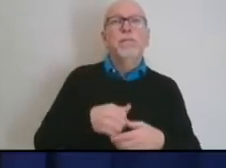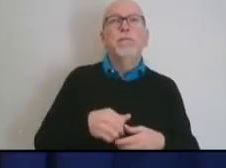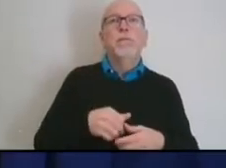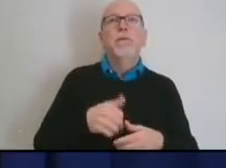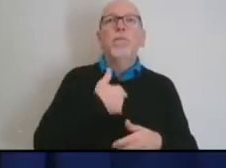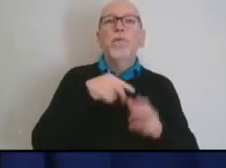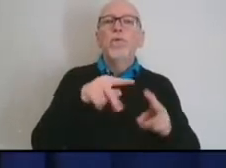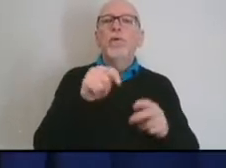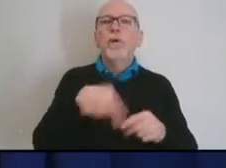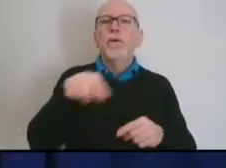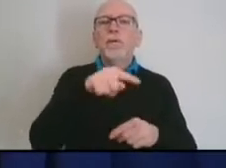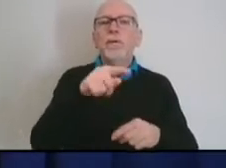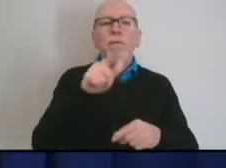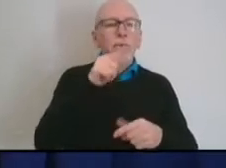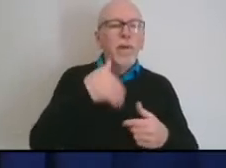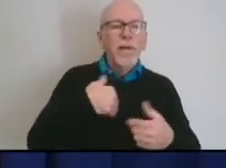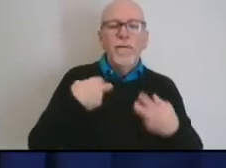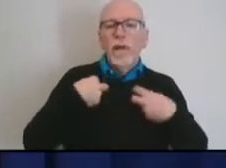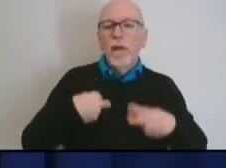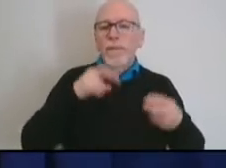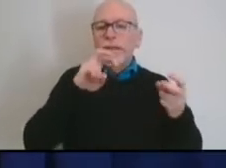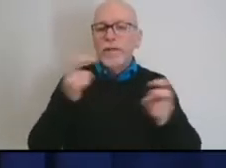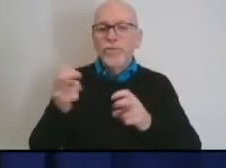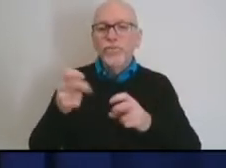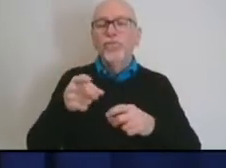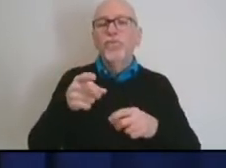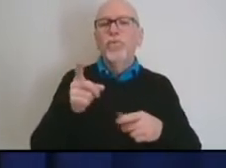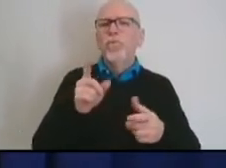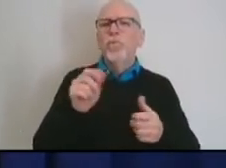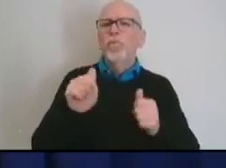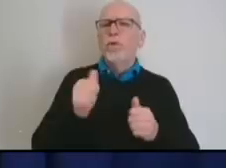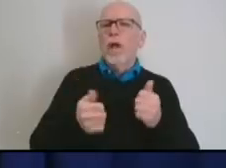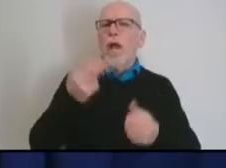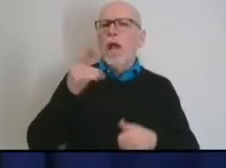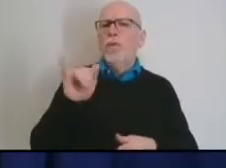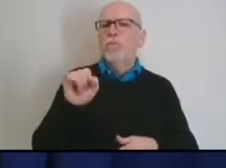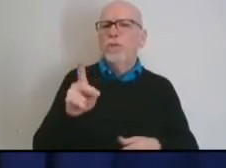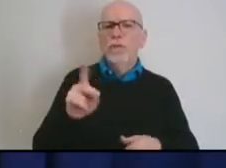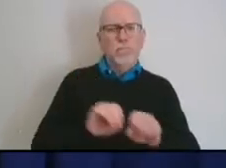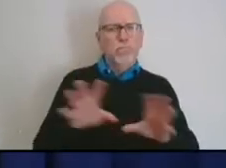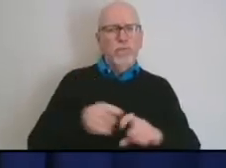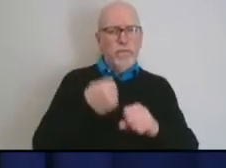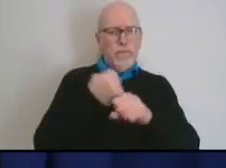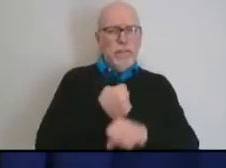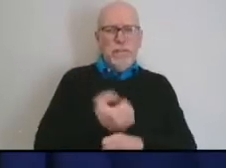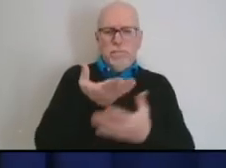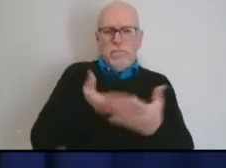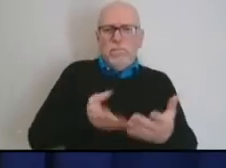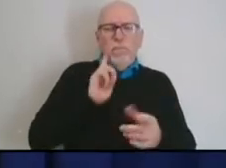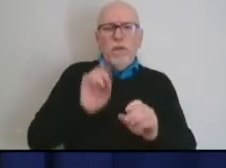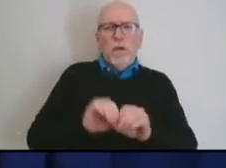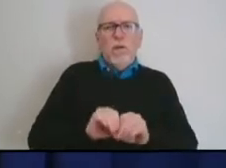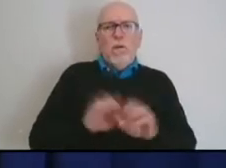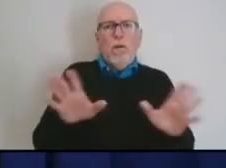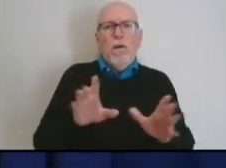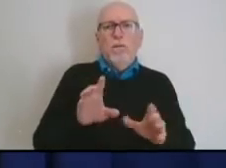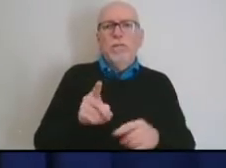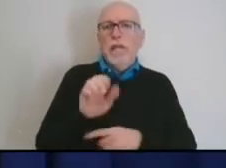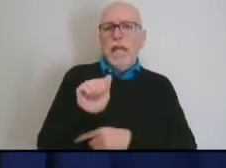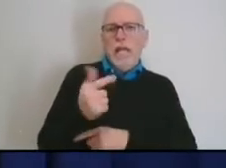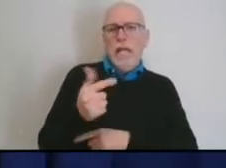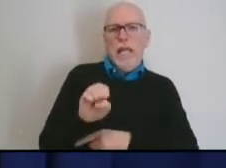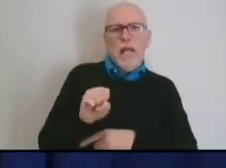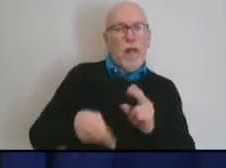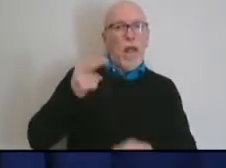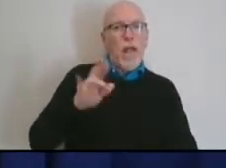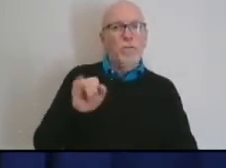individual comorbidities, what are the highest risks. It was clear from the data, from the evidence, from the research, it was age. And so that